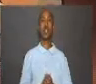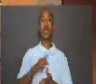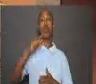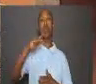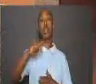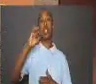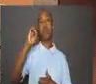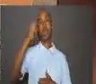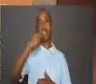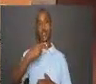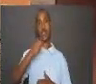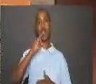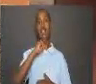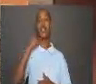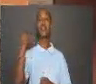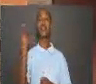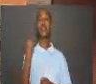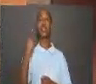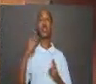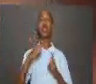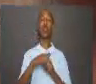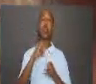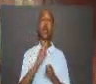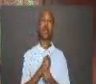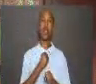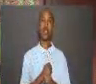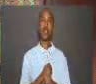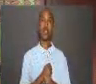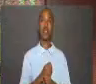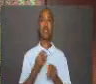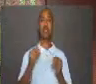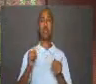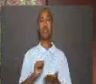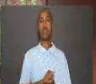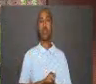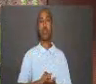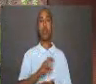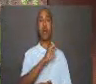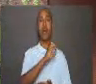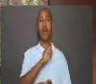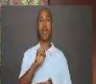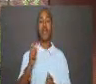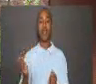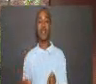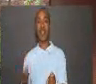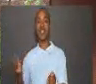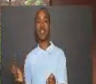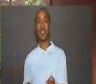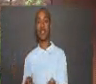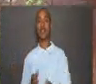Potassium hydroxide is used to manufacture soft soaps and fertilizers.